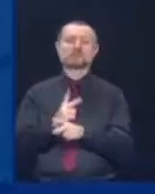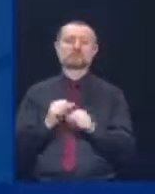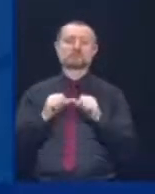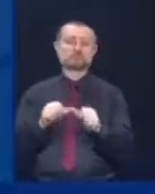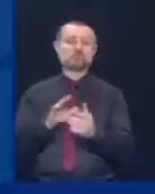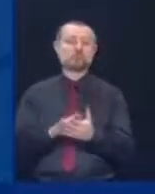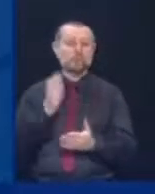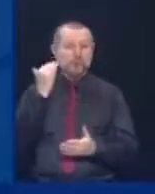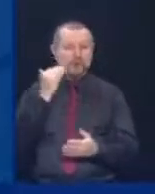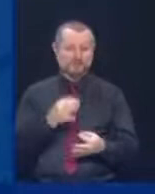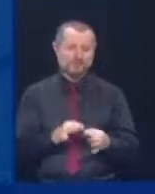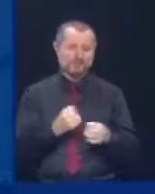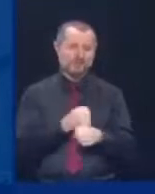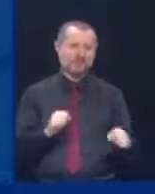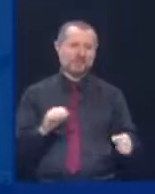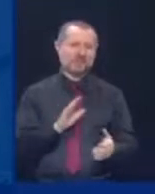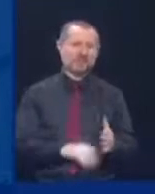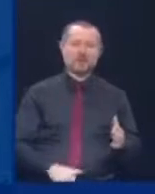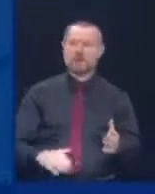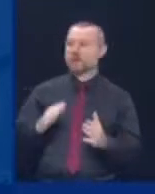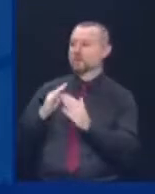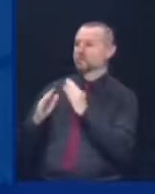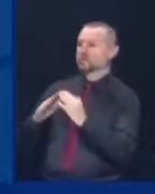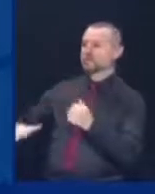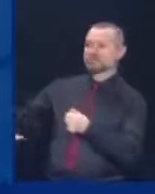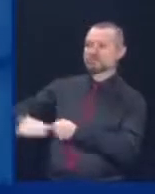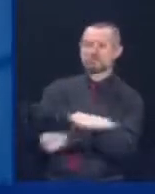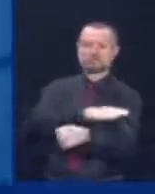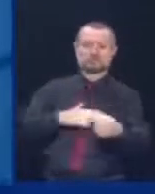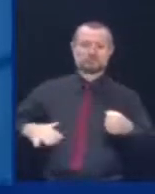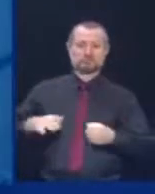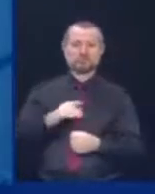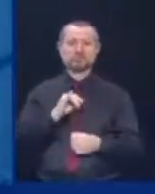than the local community. Junior high is a different story.